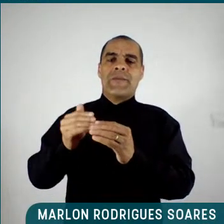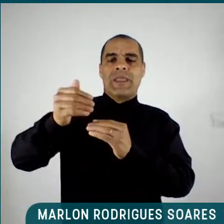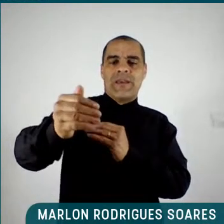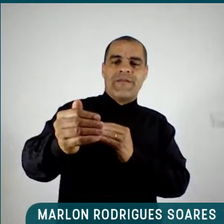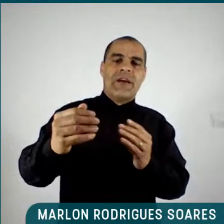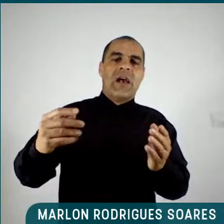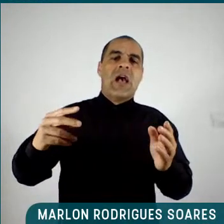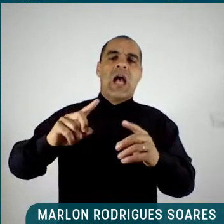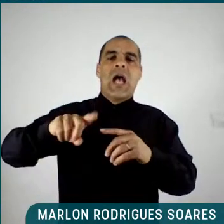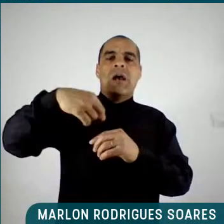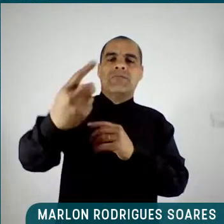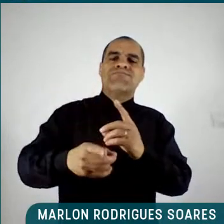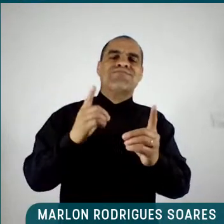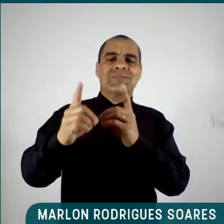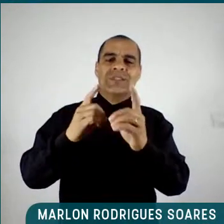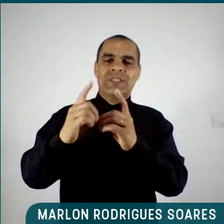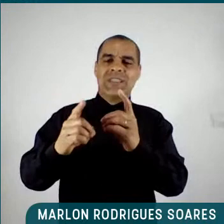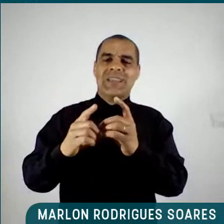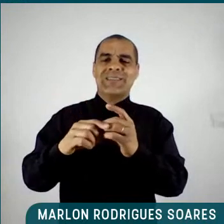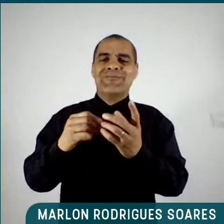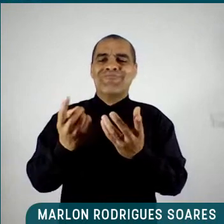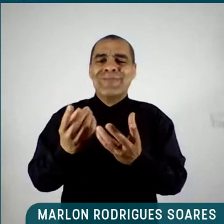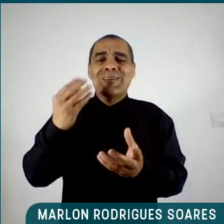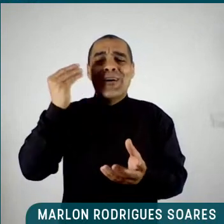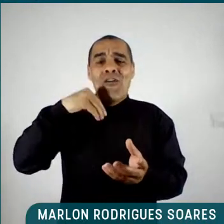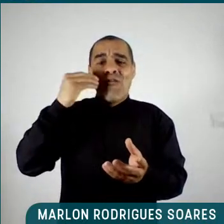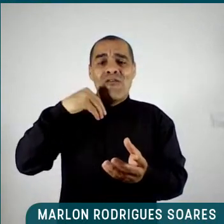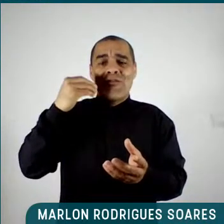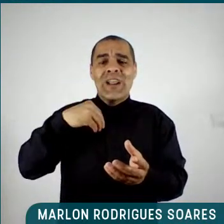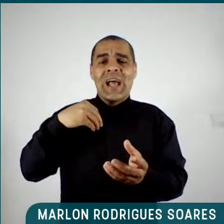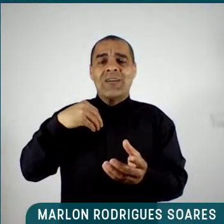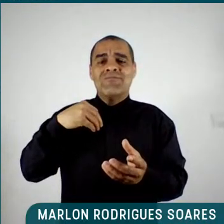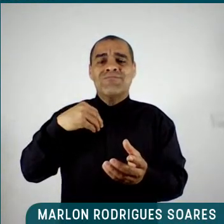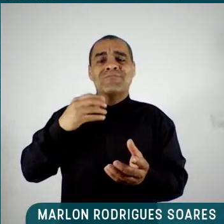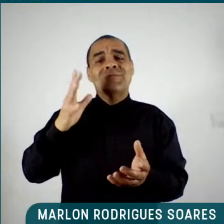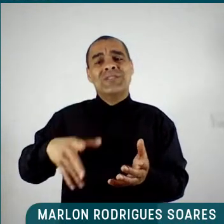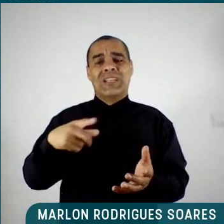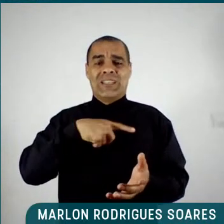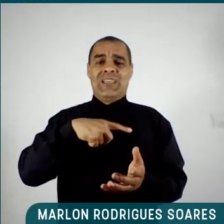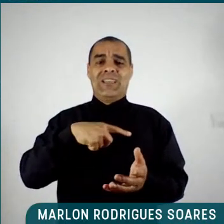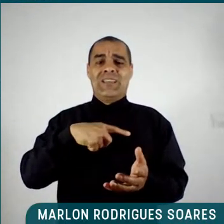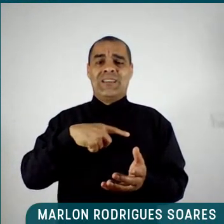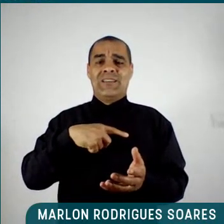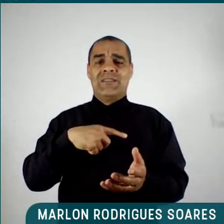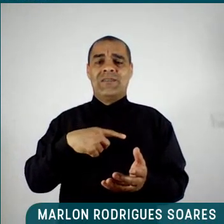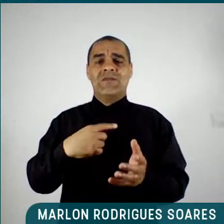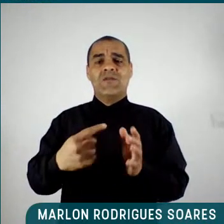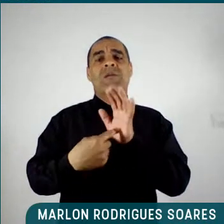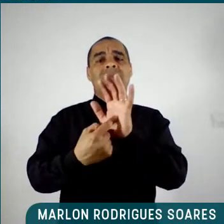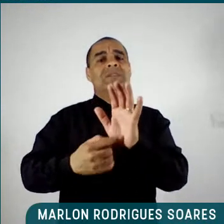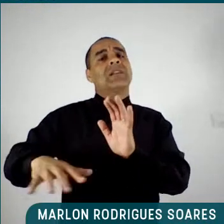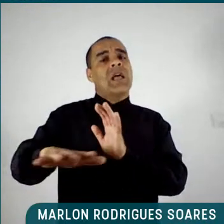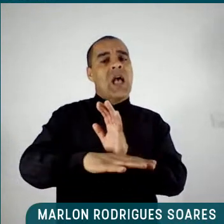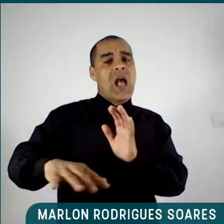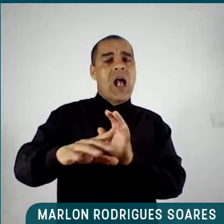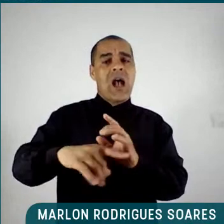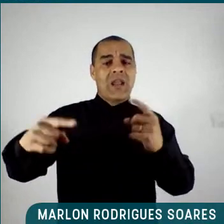new dynamics for the vulnerabilities that already exist. For example, when we